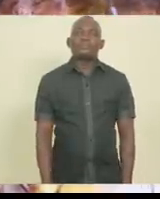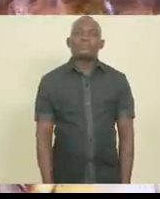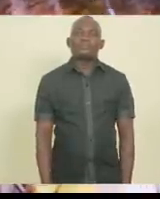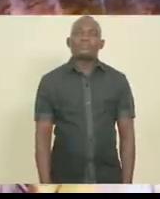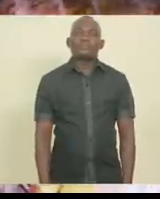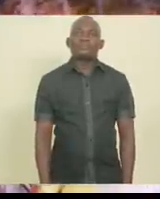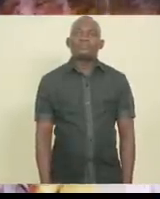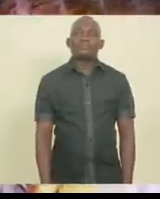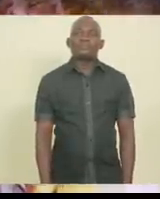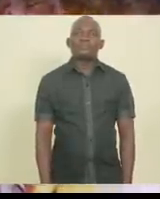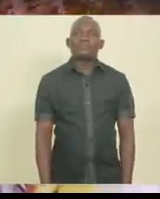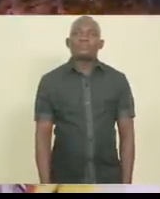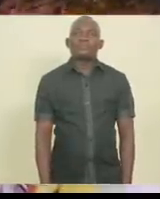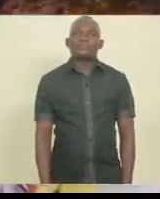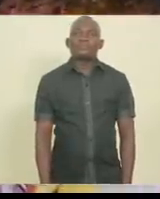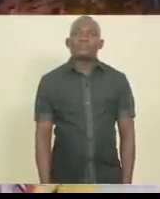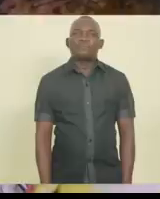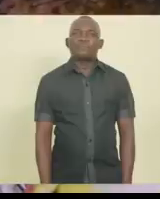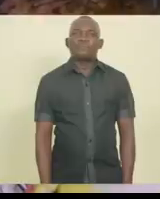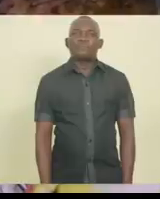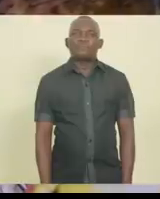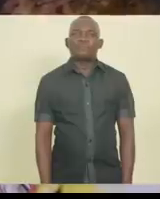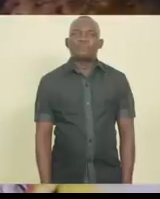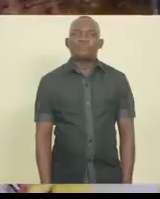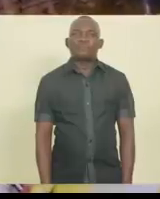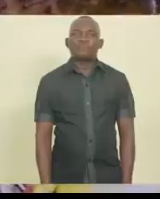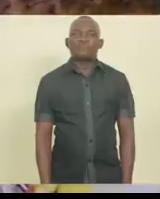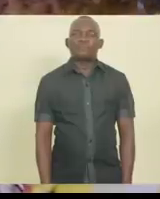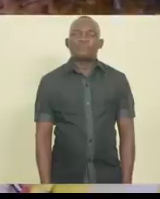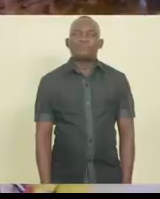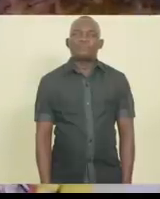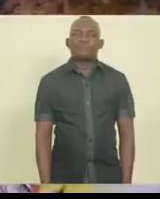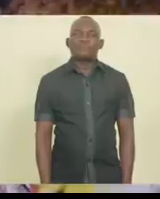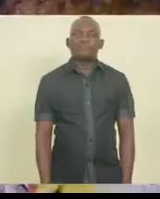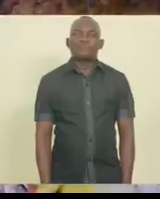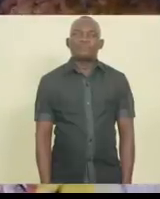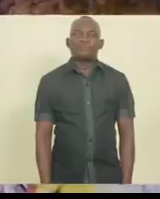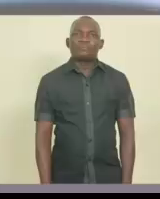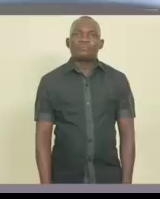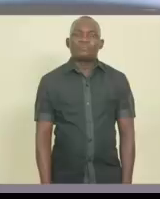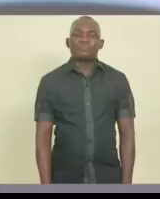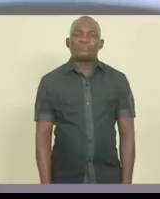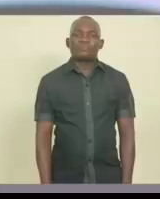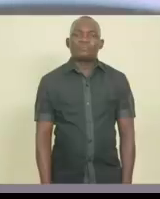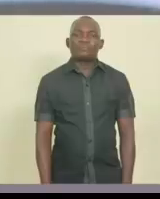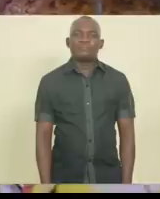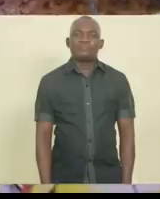we define where the money is. Bala, all the haters make you the AOL.